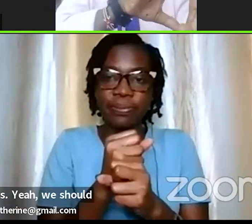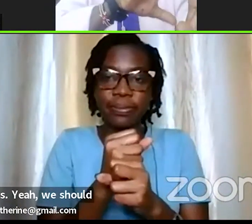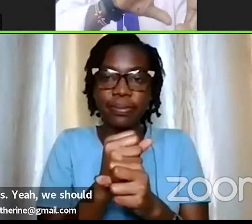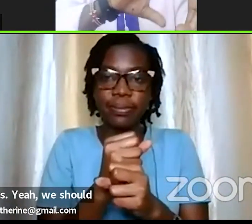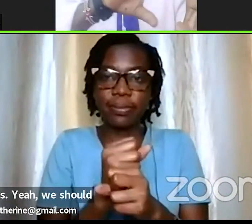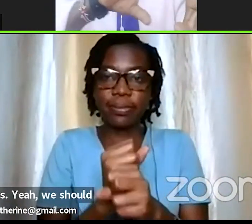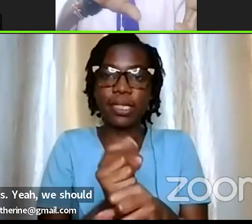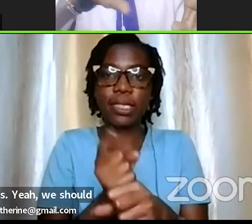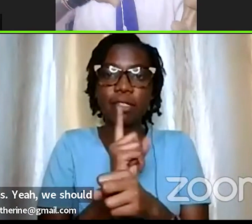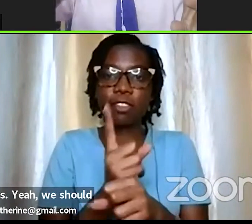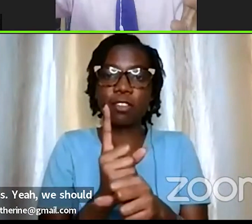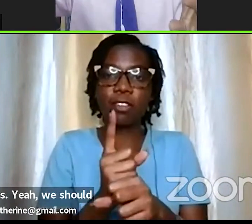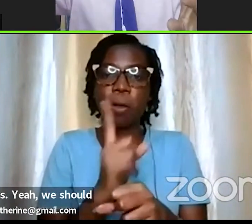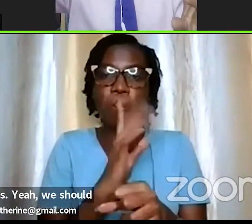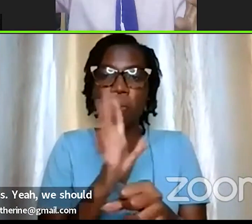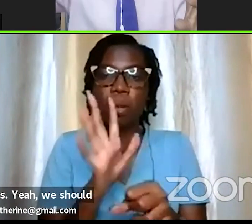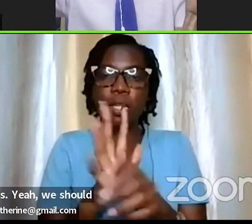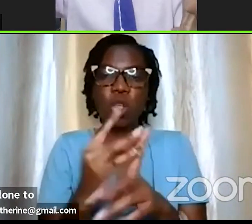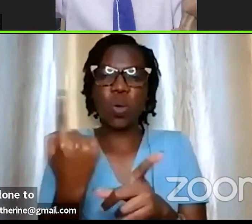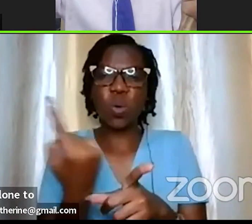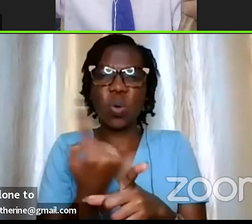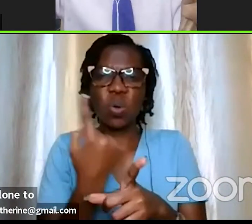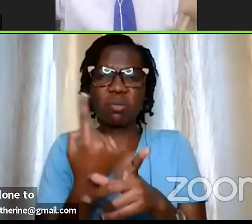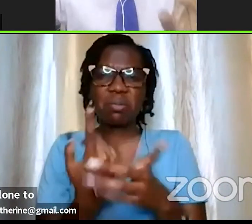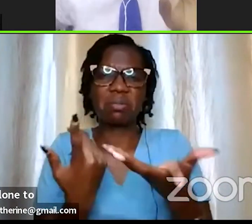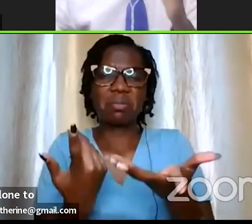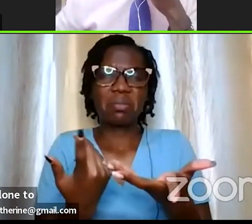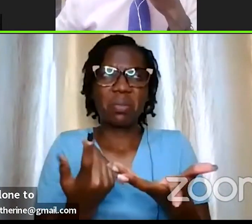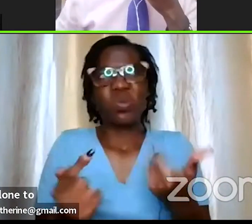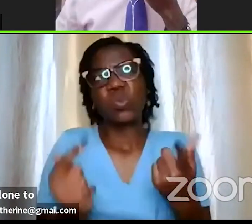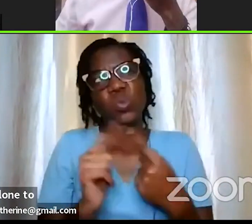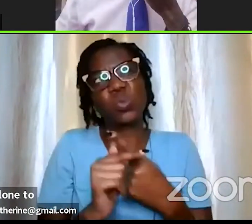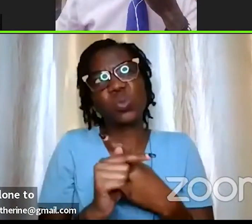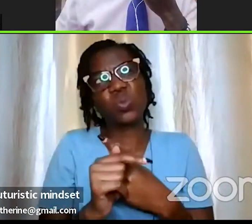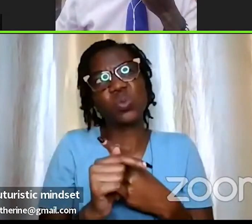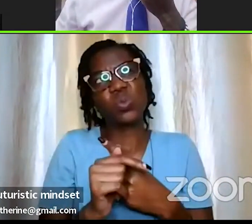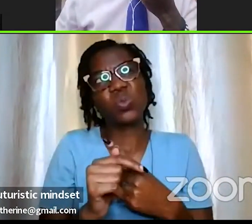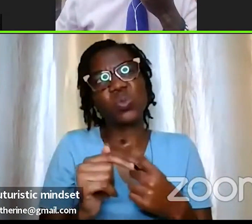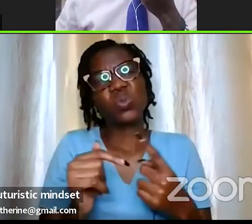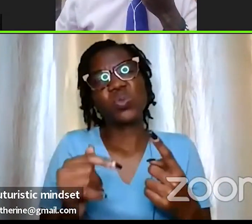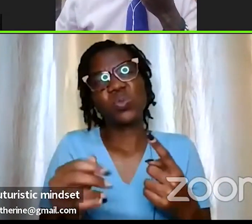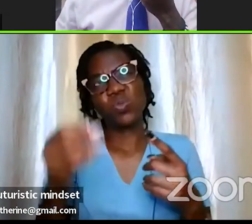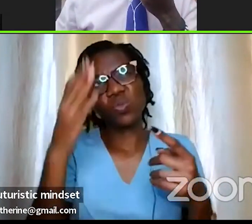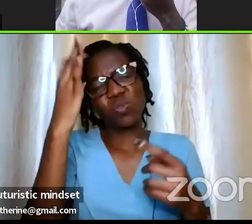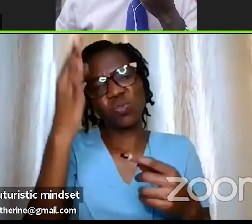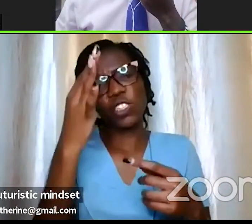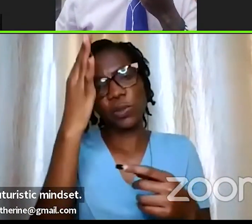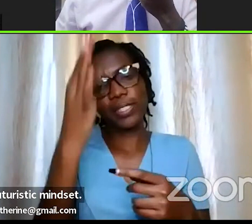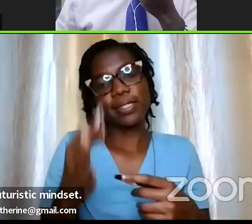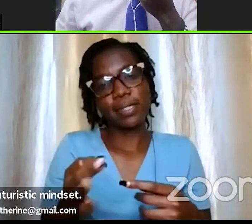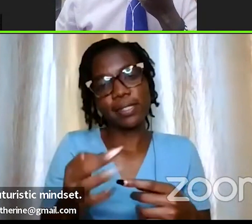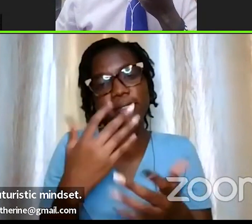compliance alone to futuristic mindset. Yeah, that's what I wanted to add.